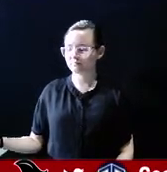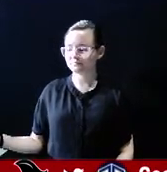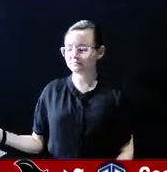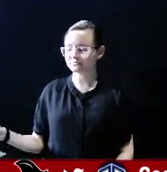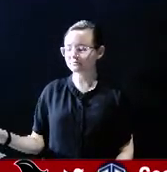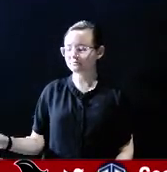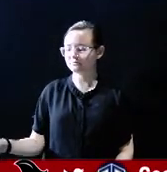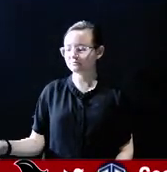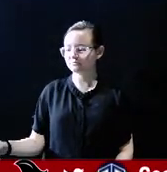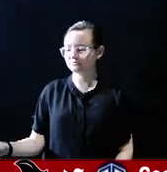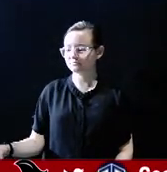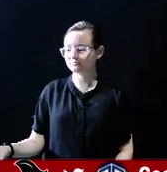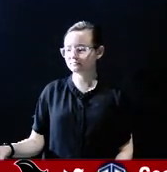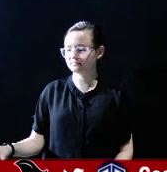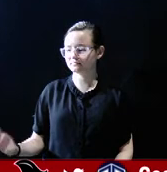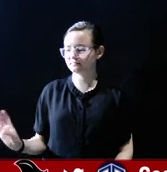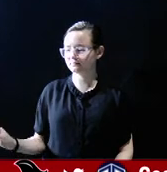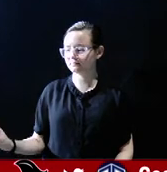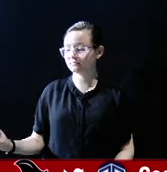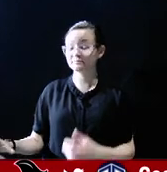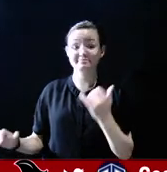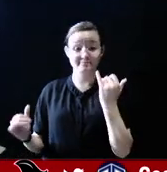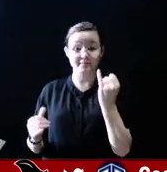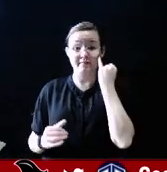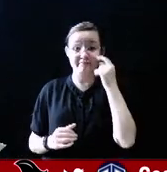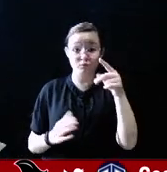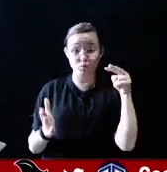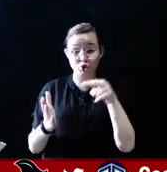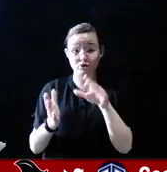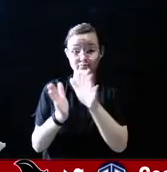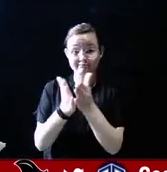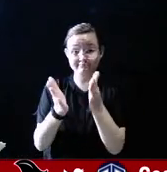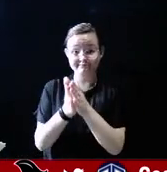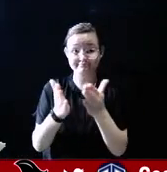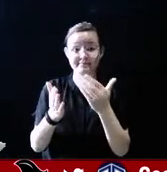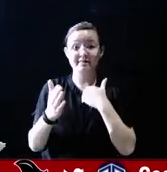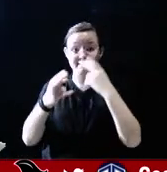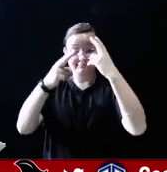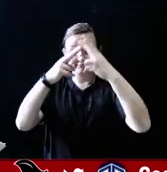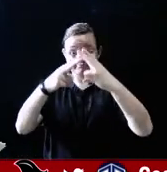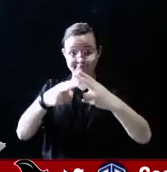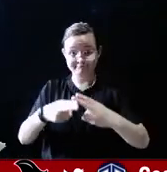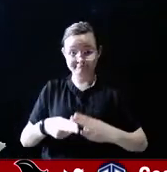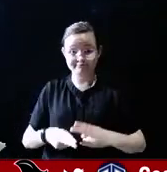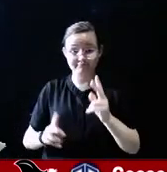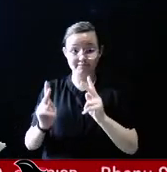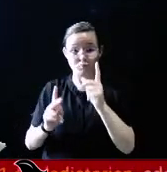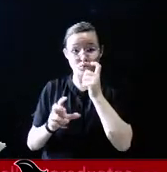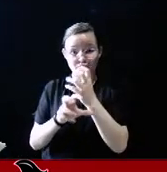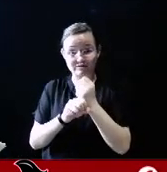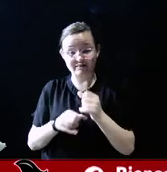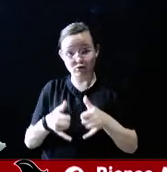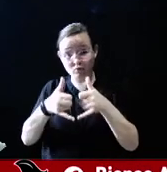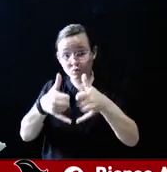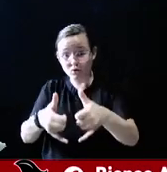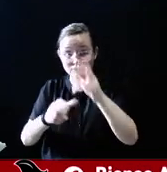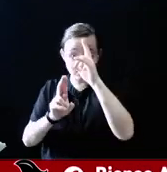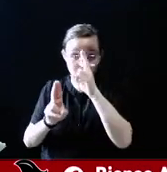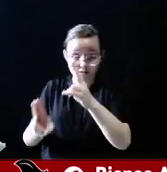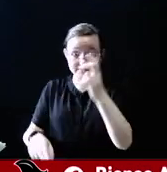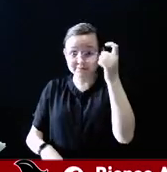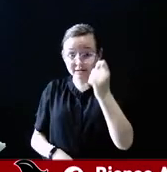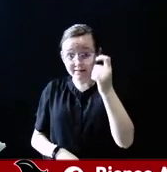If you would please direct your attention to the pages in your program that list all the students who have received honors, awards, and